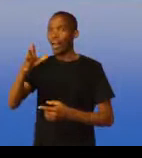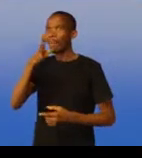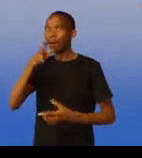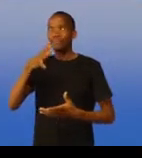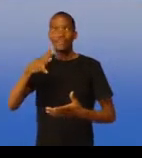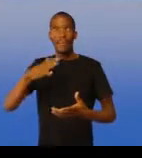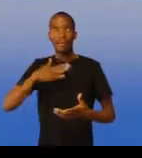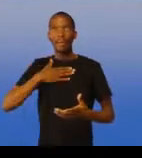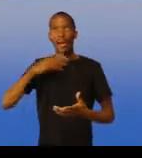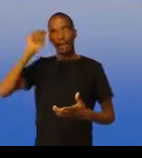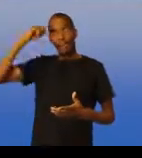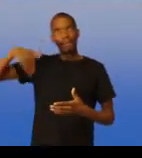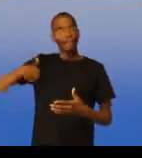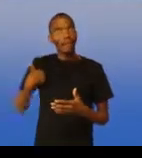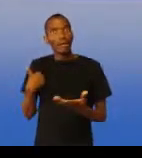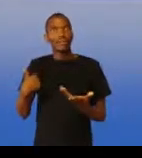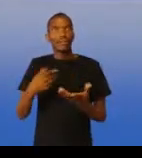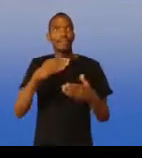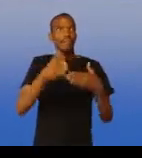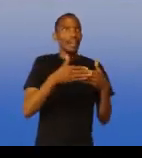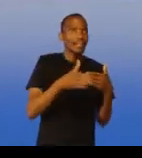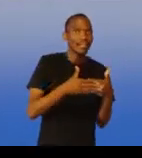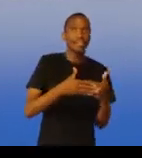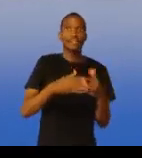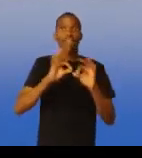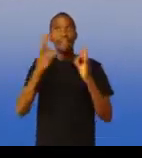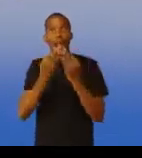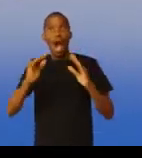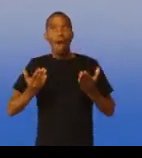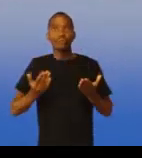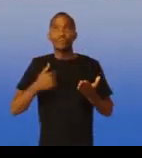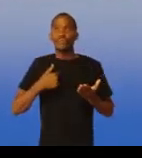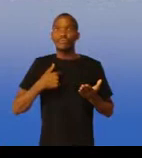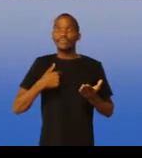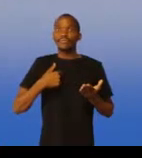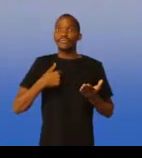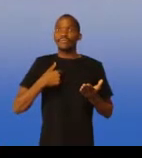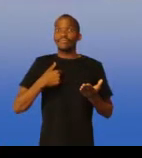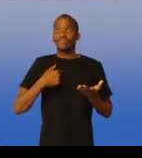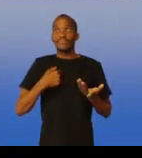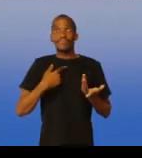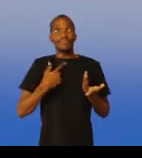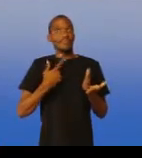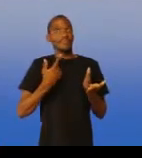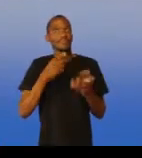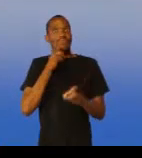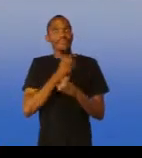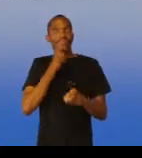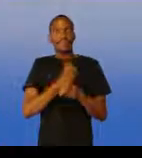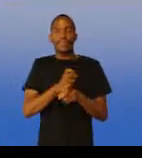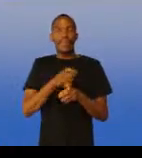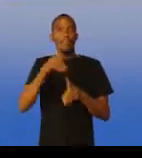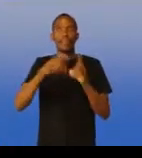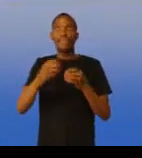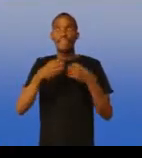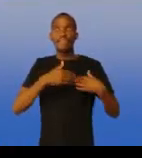my boyfriend, what I'm going to tell my friends, my family, and other people. It's difficult for people to come out of the closet and let everybody